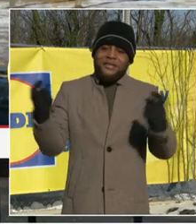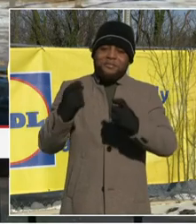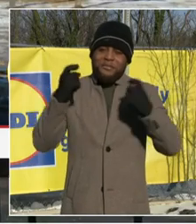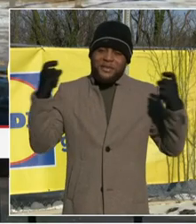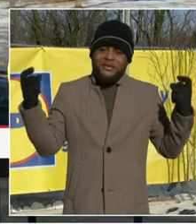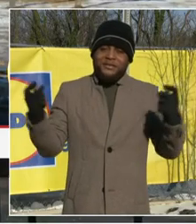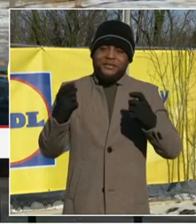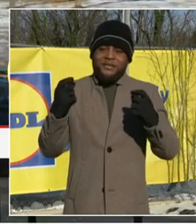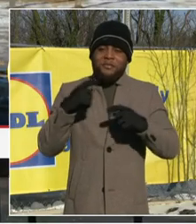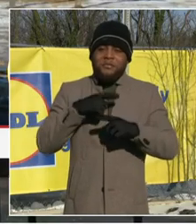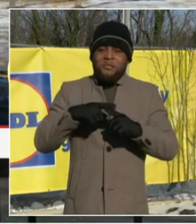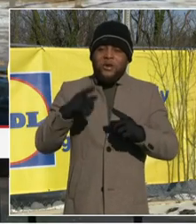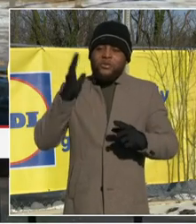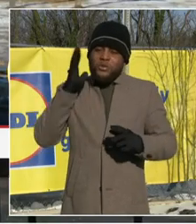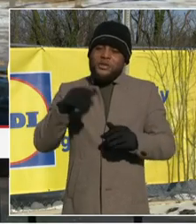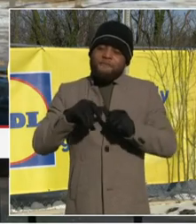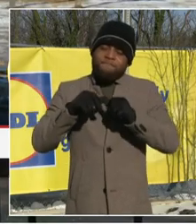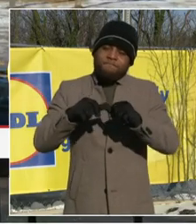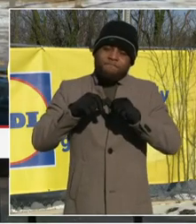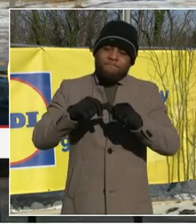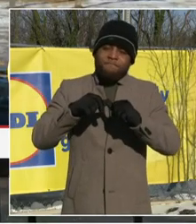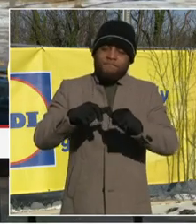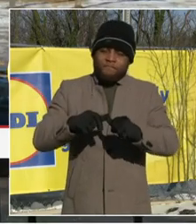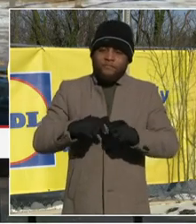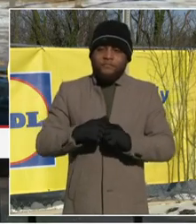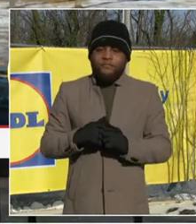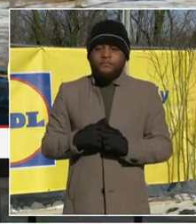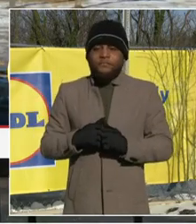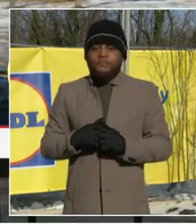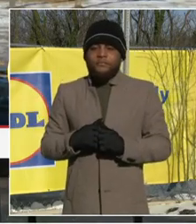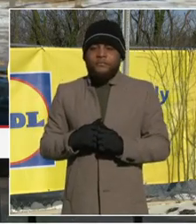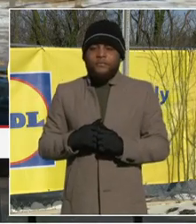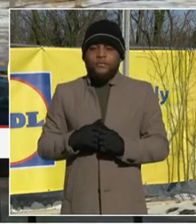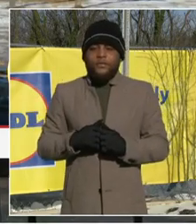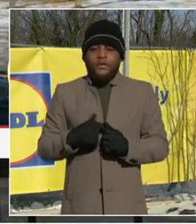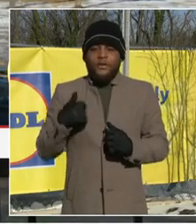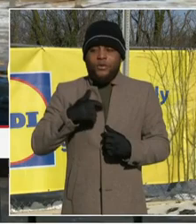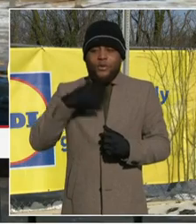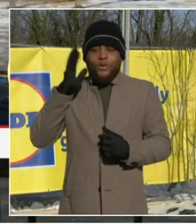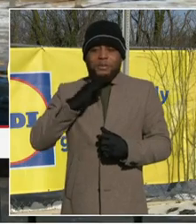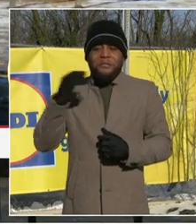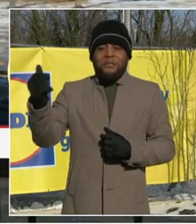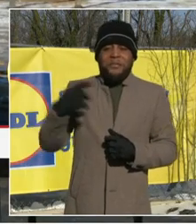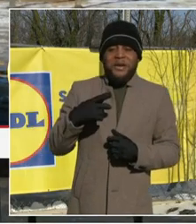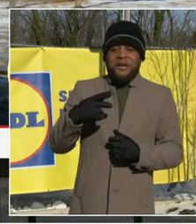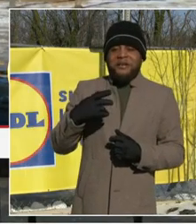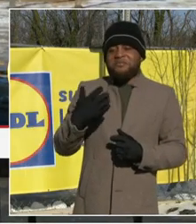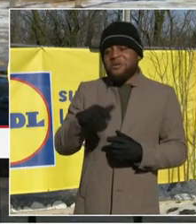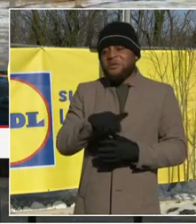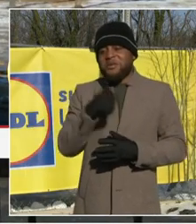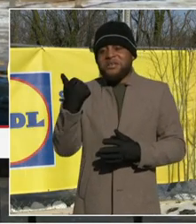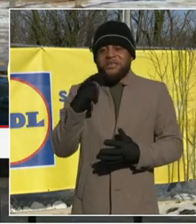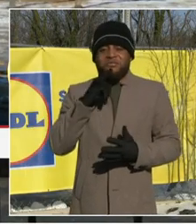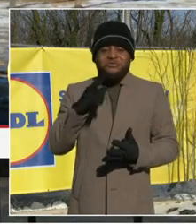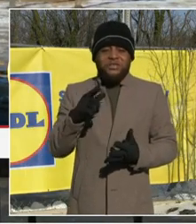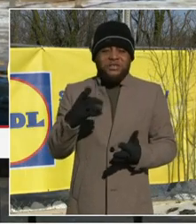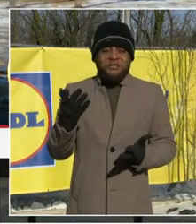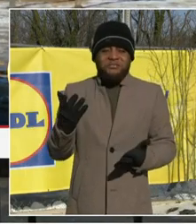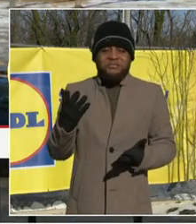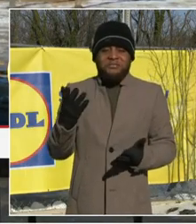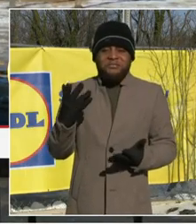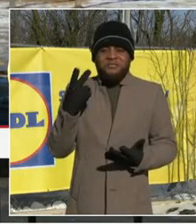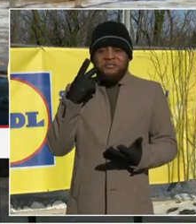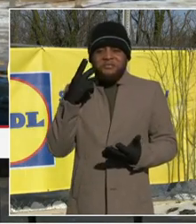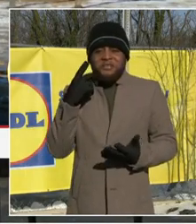keep pushing, and we will be back with some other really long anticipated announcements to